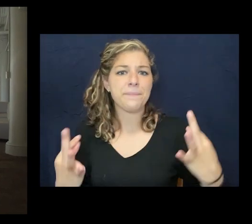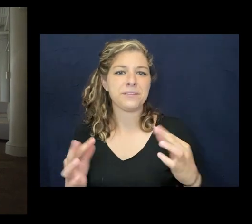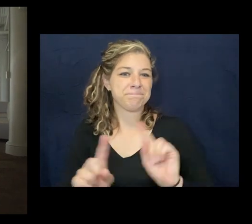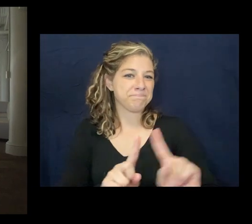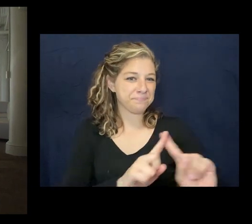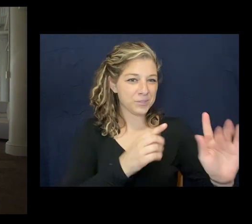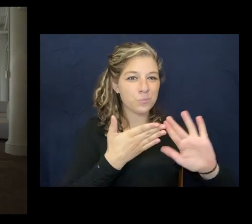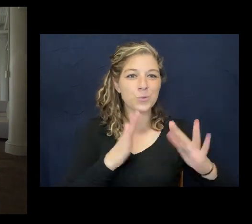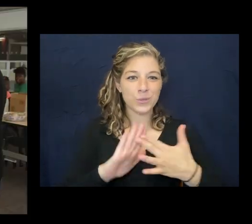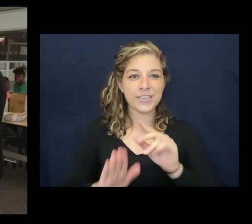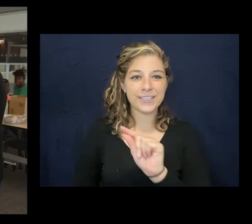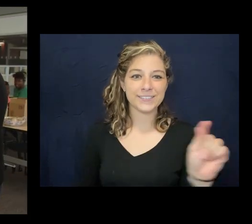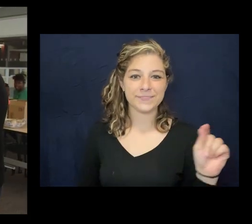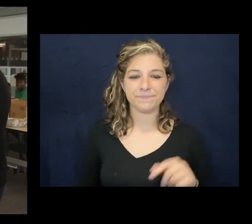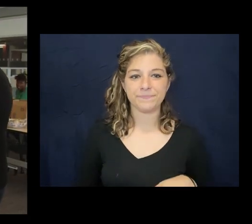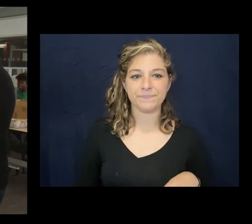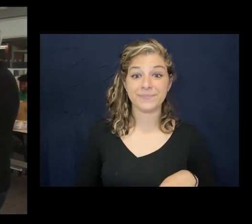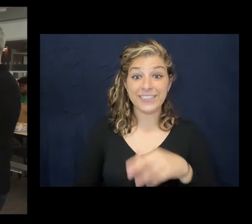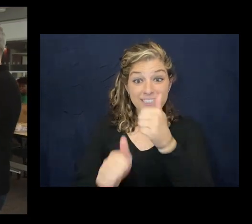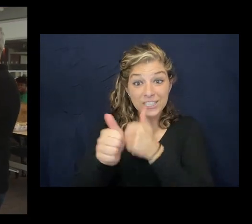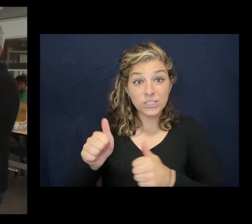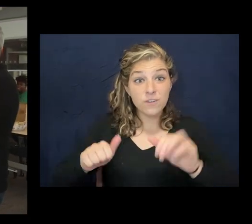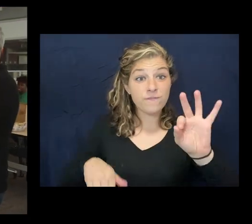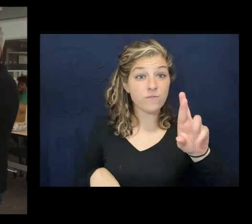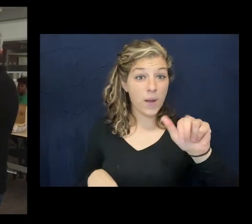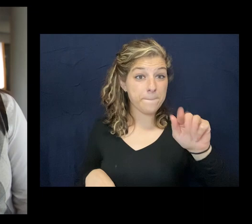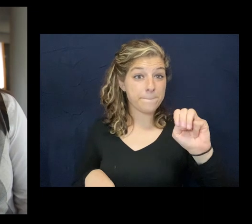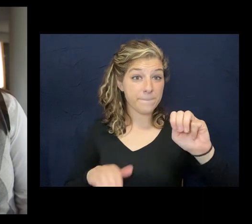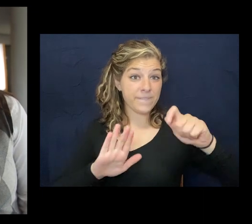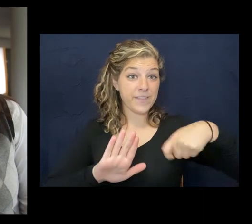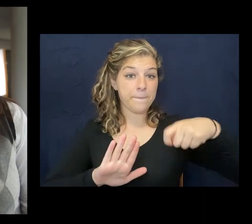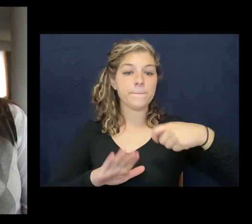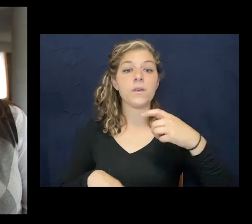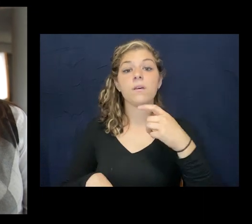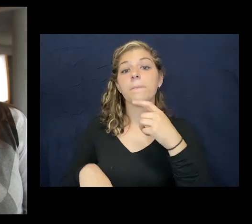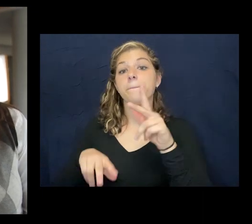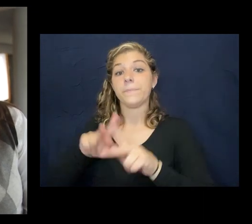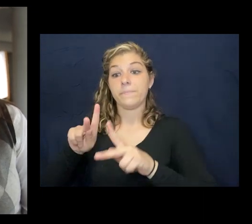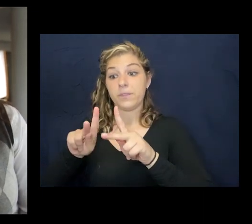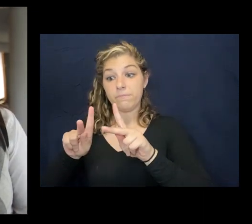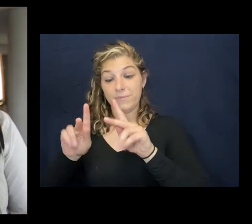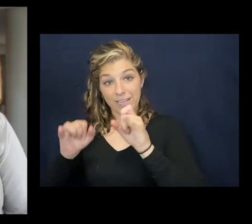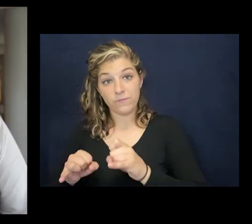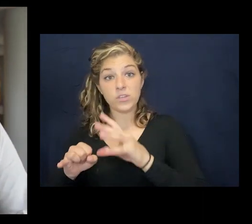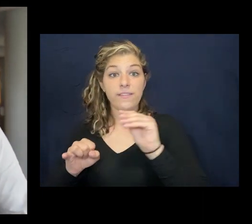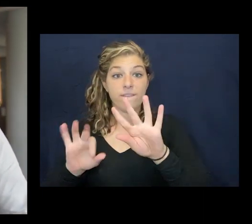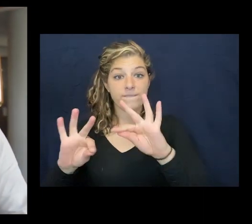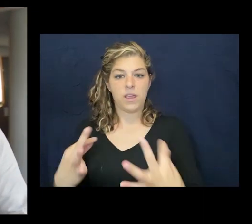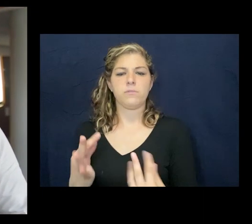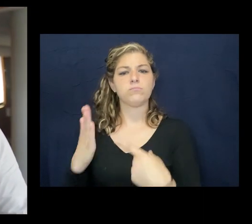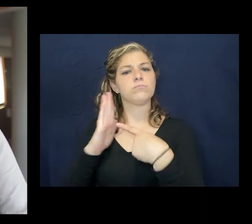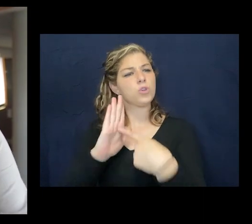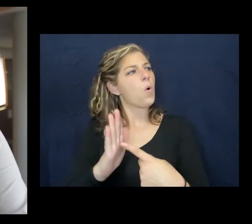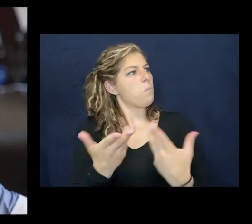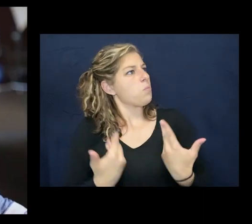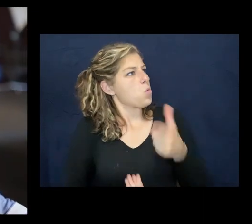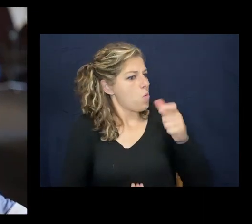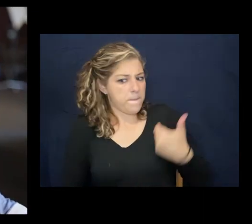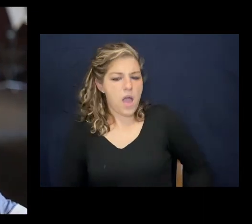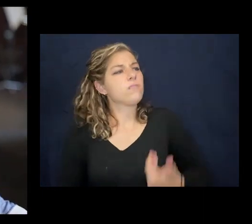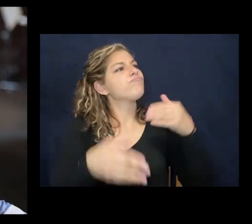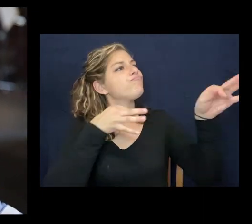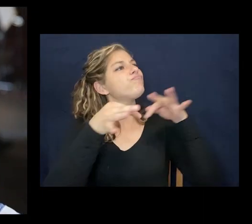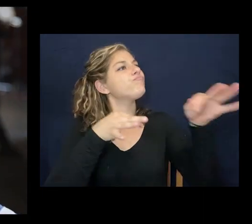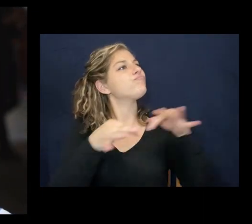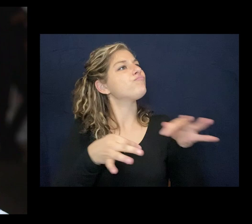and communities. In each FRAME film, individuals and their families demonstrate the hallmark characteristics of a